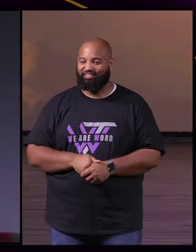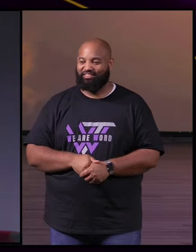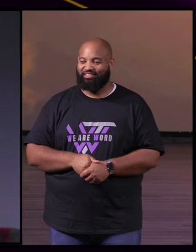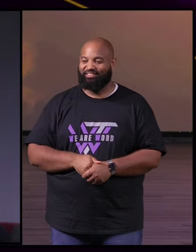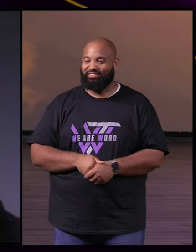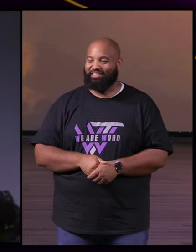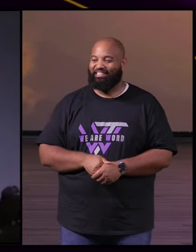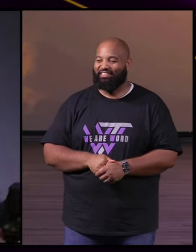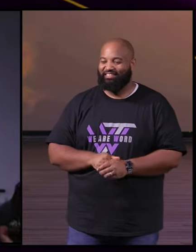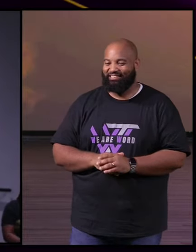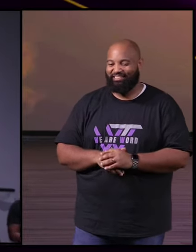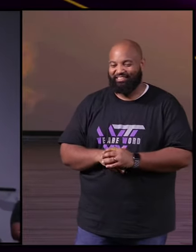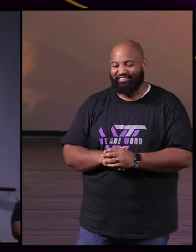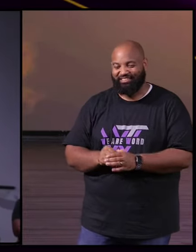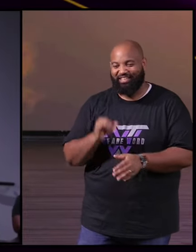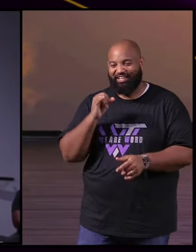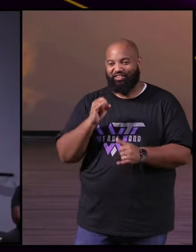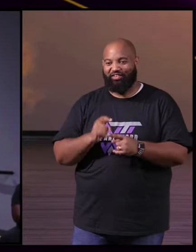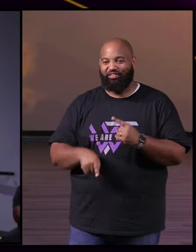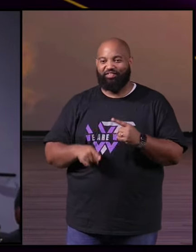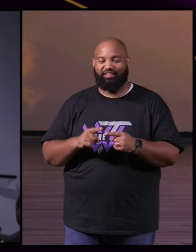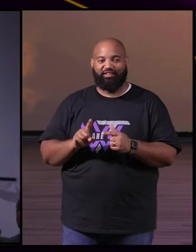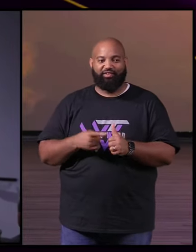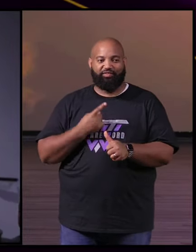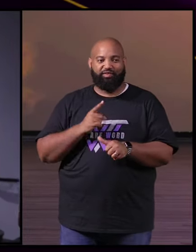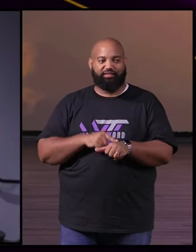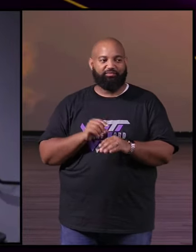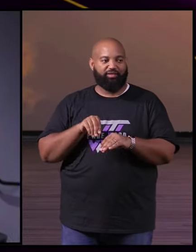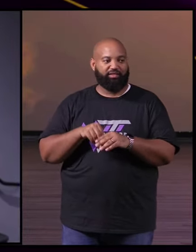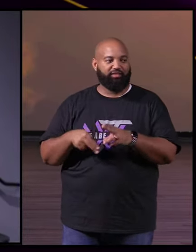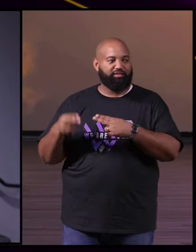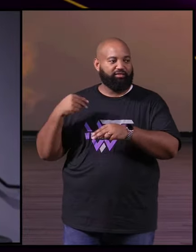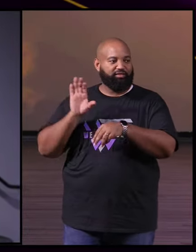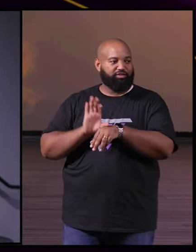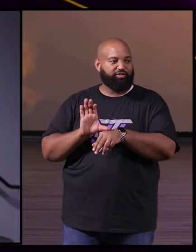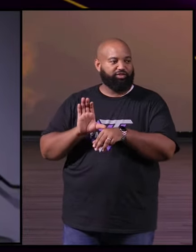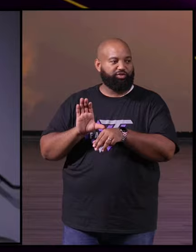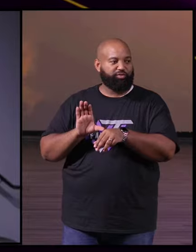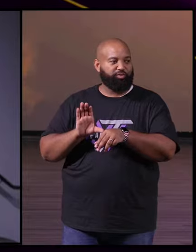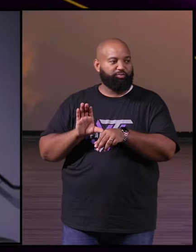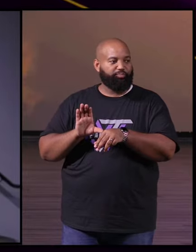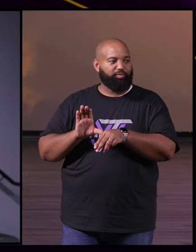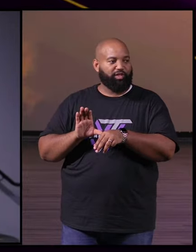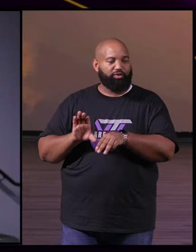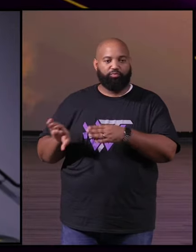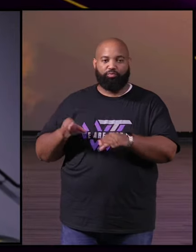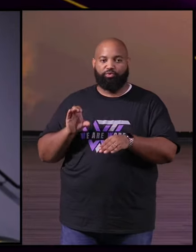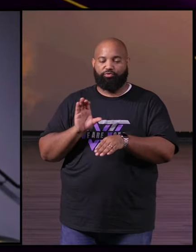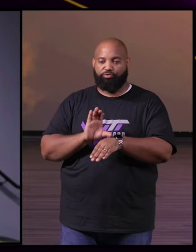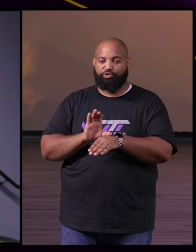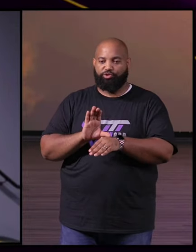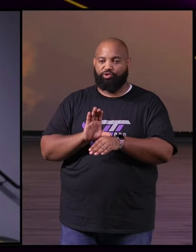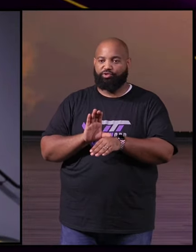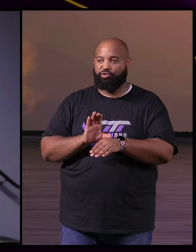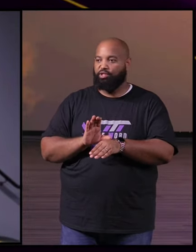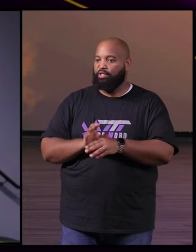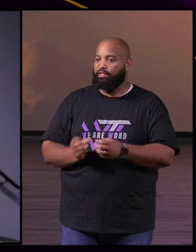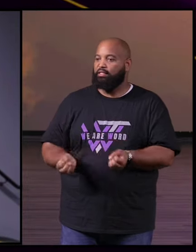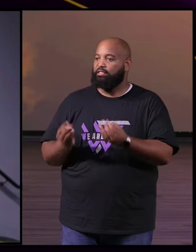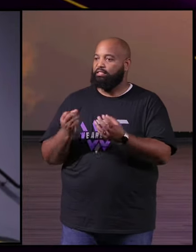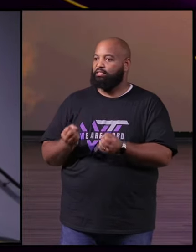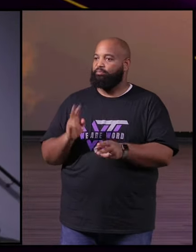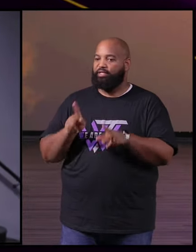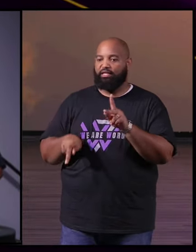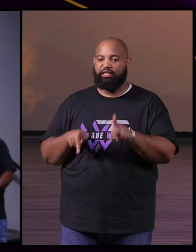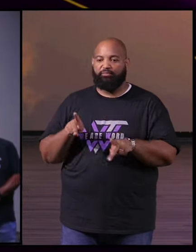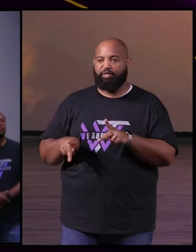to. For the first time in the history of our church, we get to do church in a community that is growing. For many years, there was a